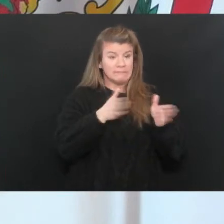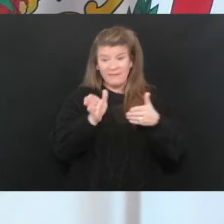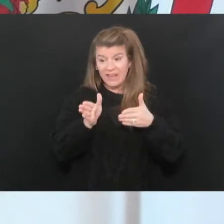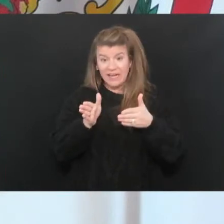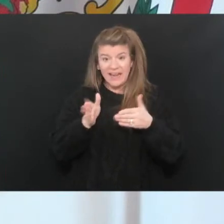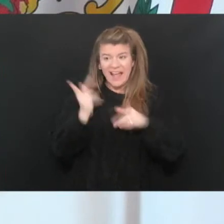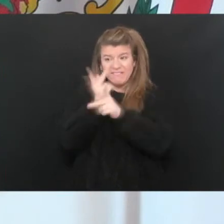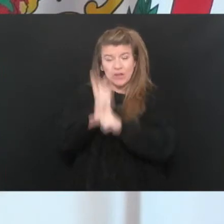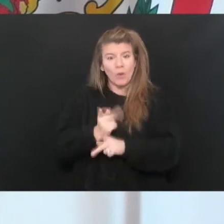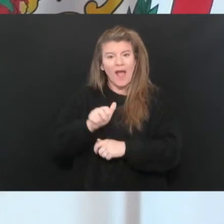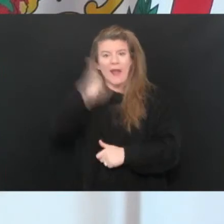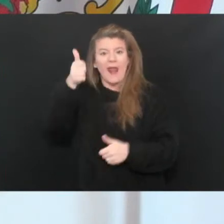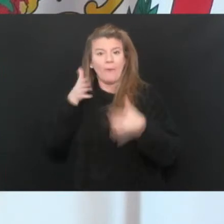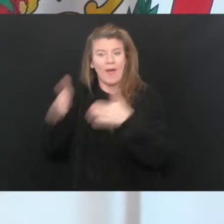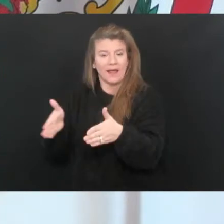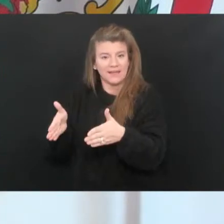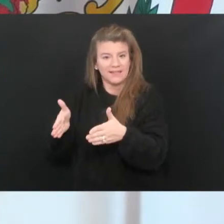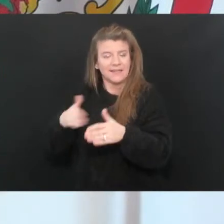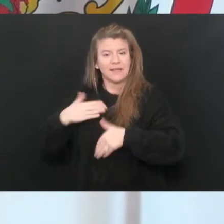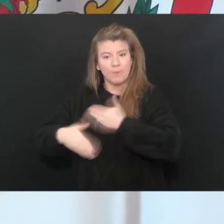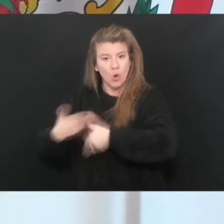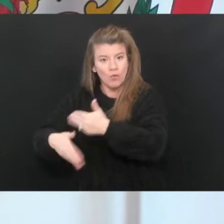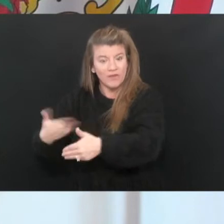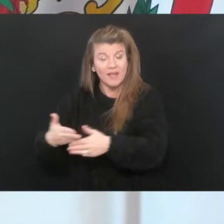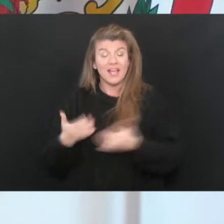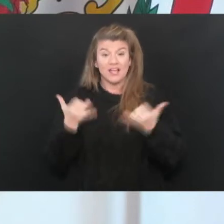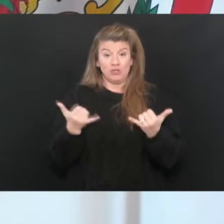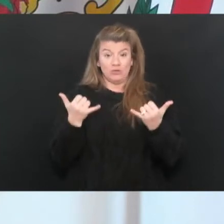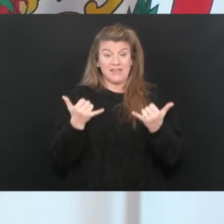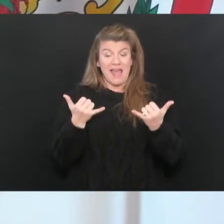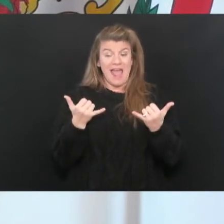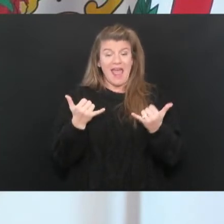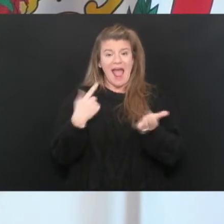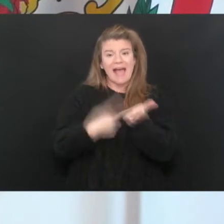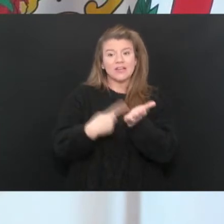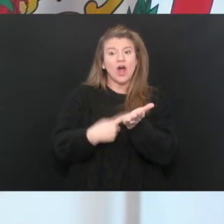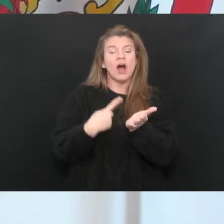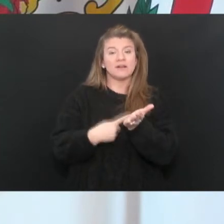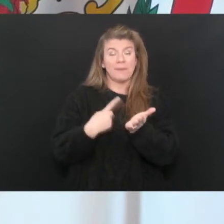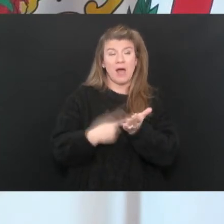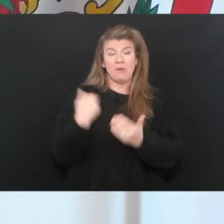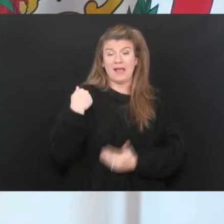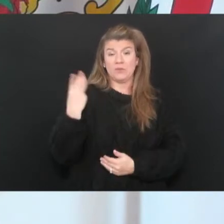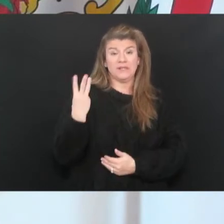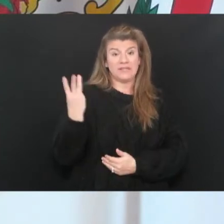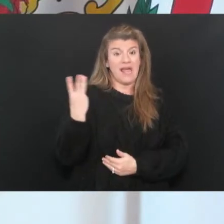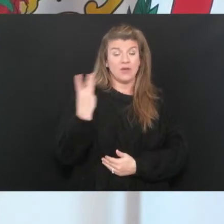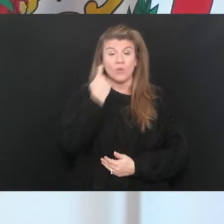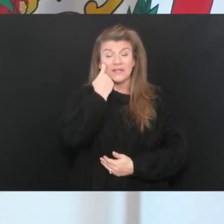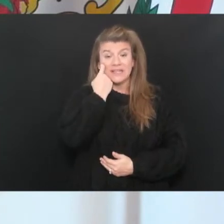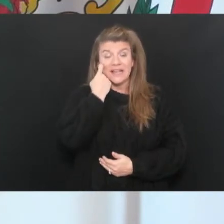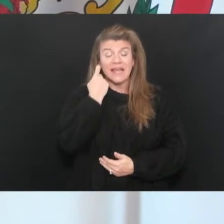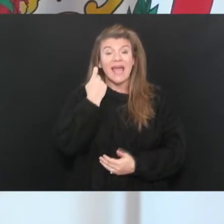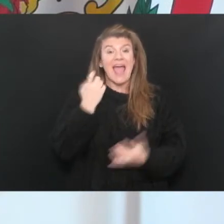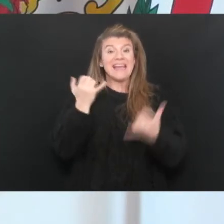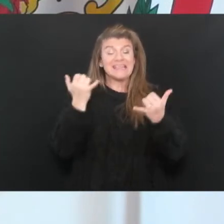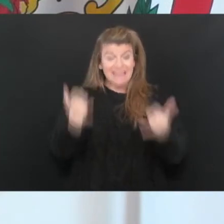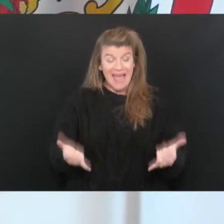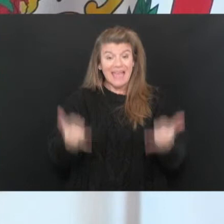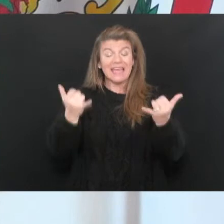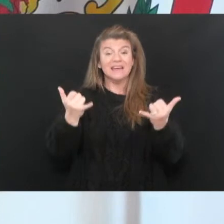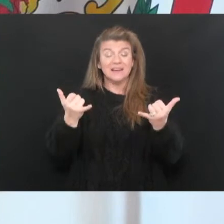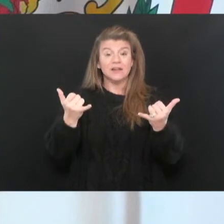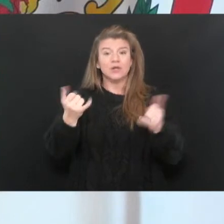we have to move. And earlier today, I talked about this on Wednesday, and earlier